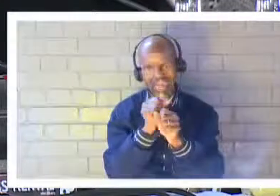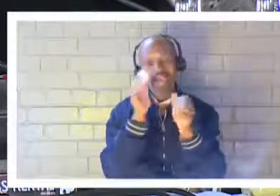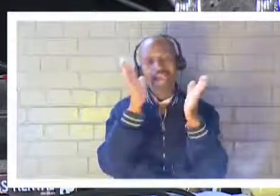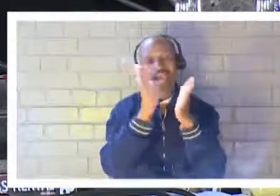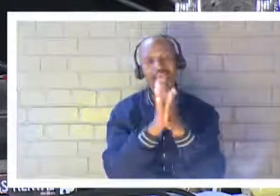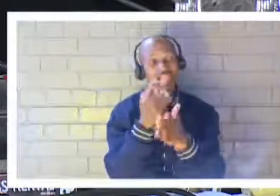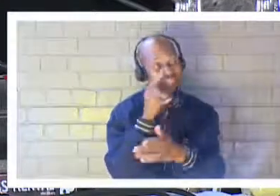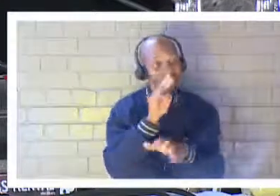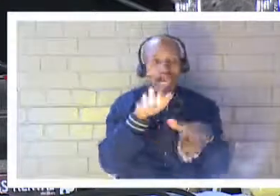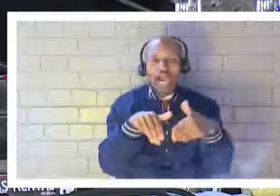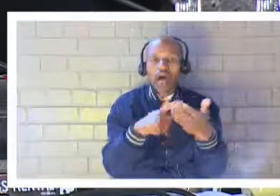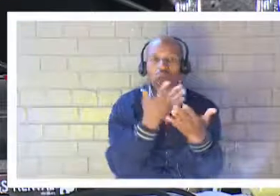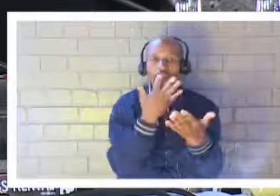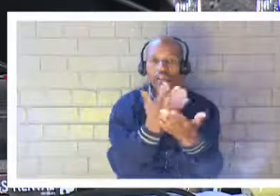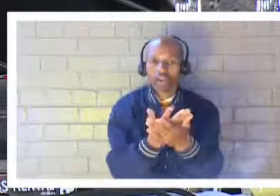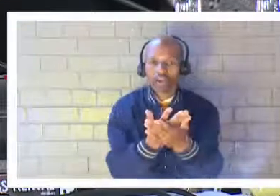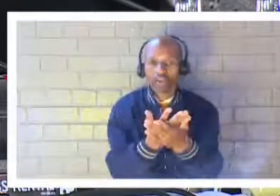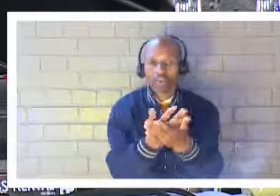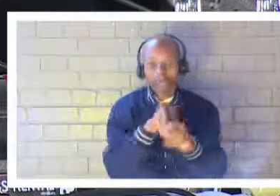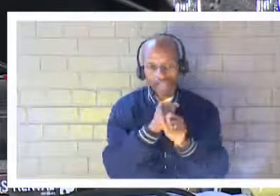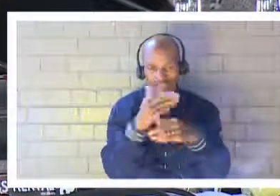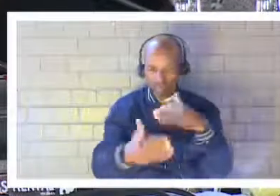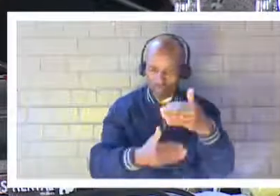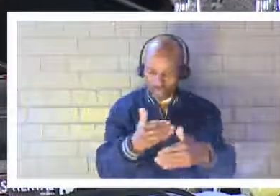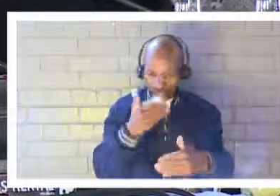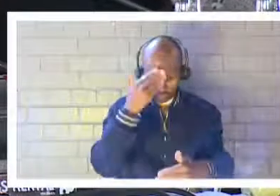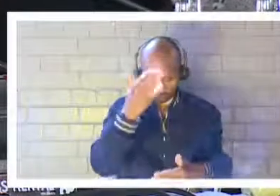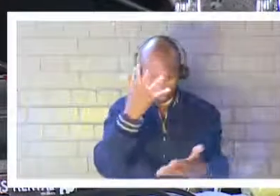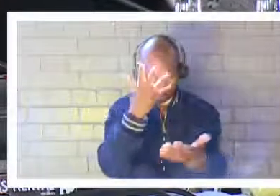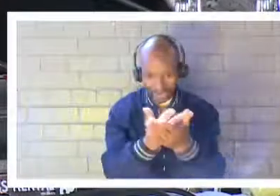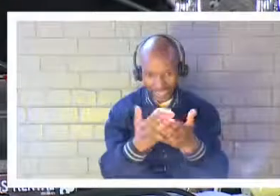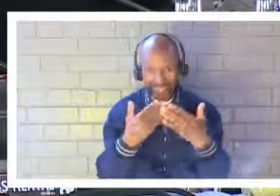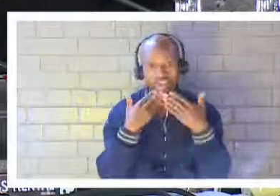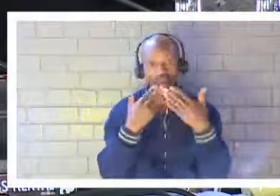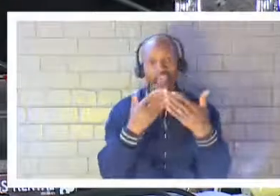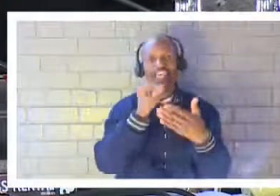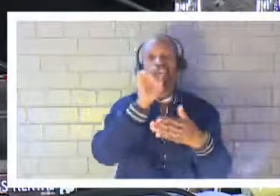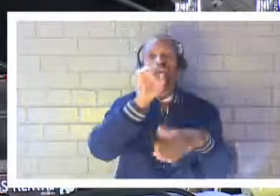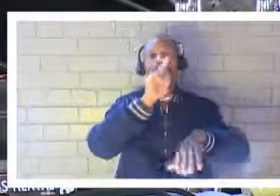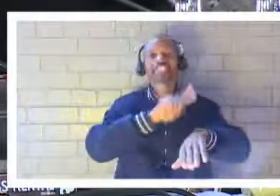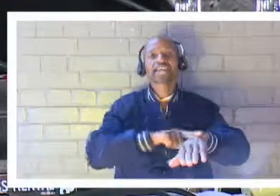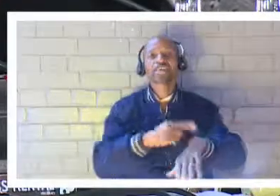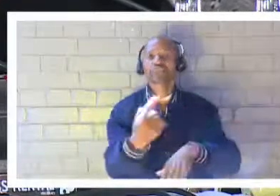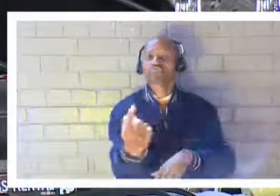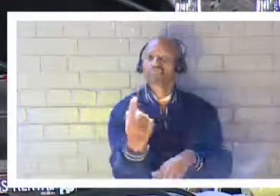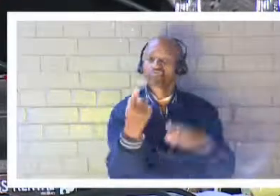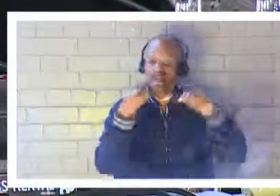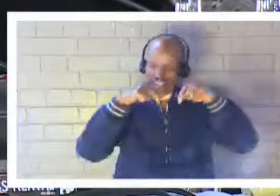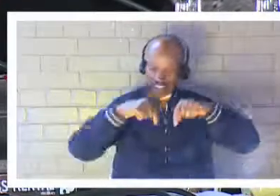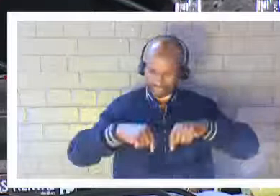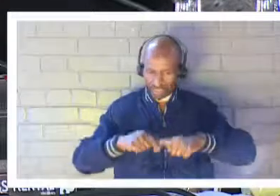and see how we take the process forward. We must appreciate your time, effort